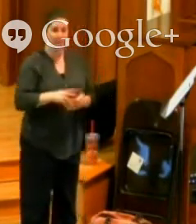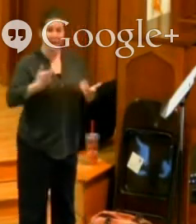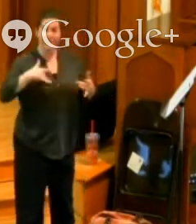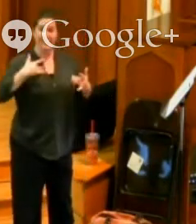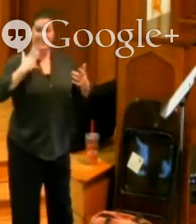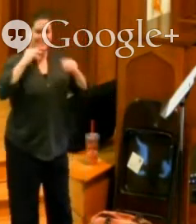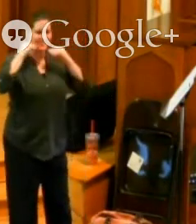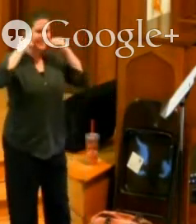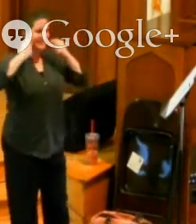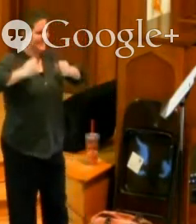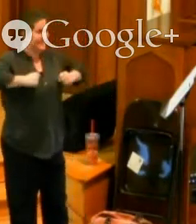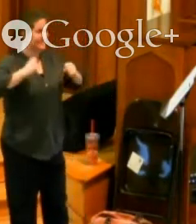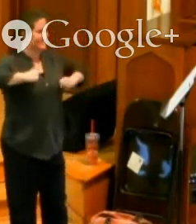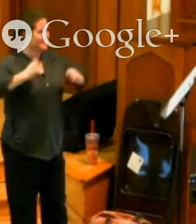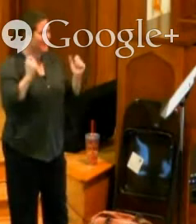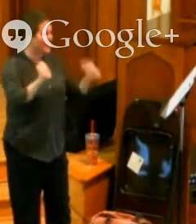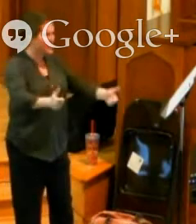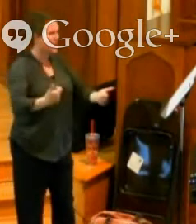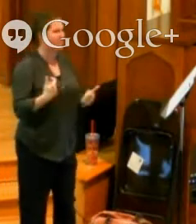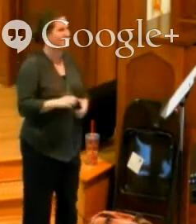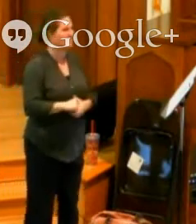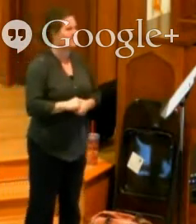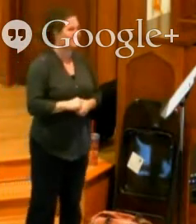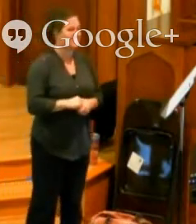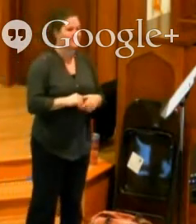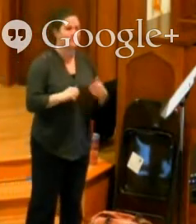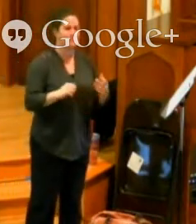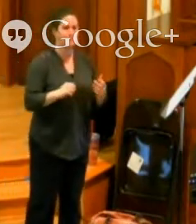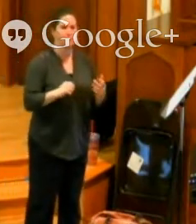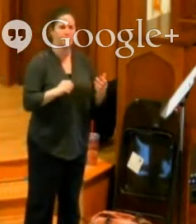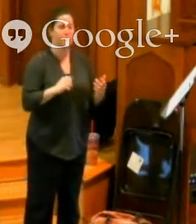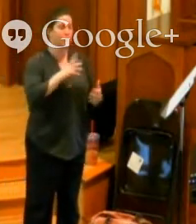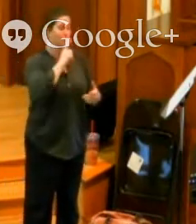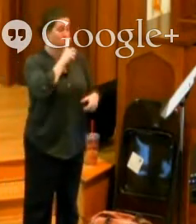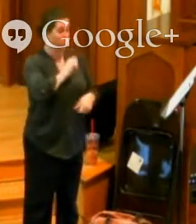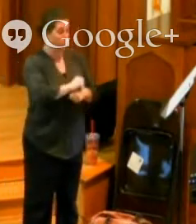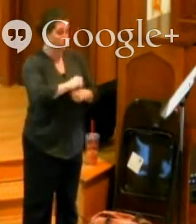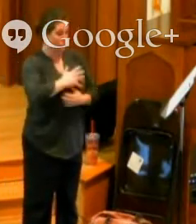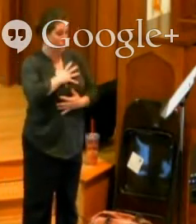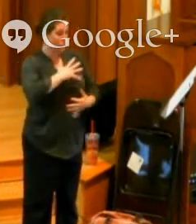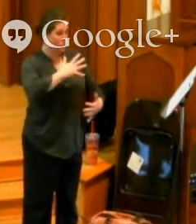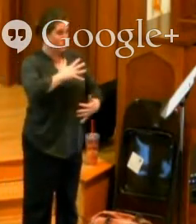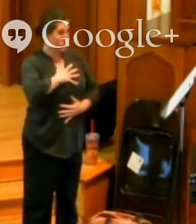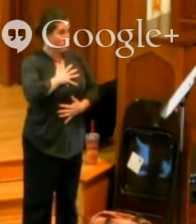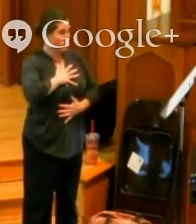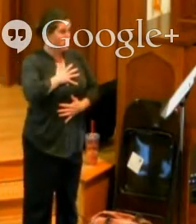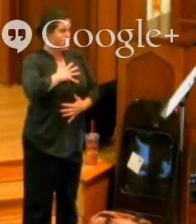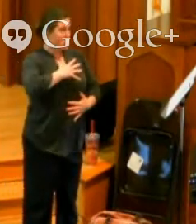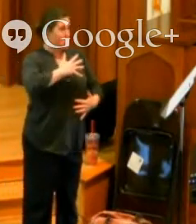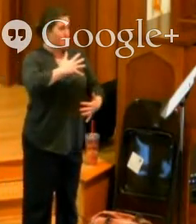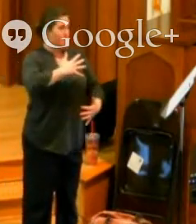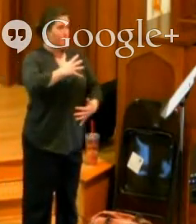is good. The best thing about breathing deep is